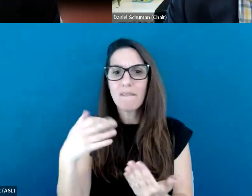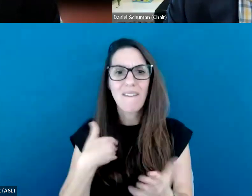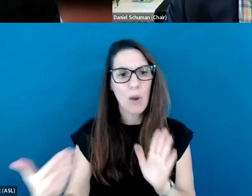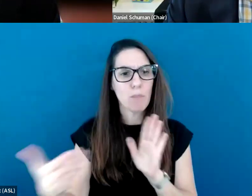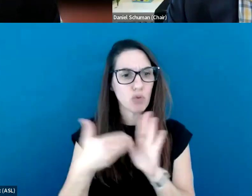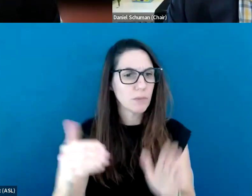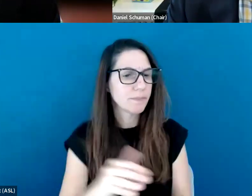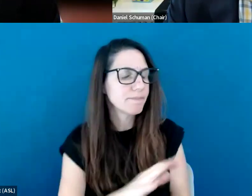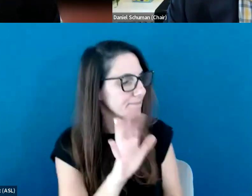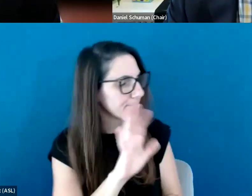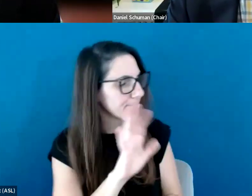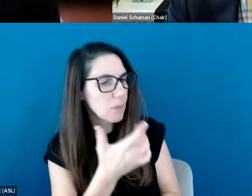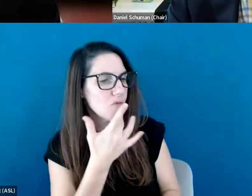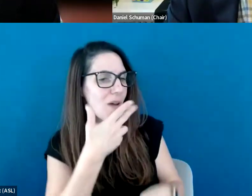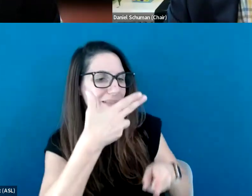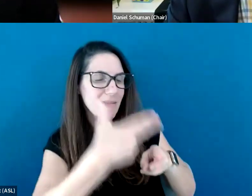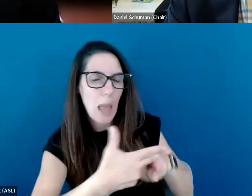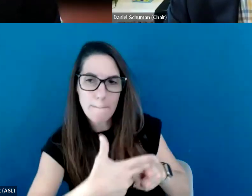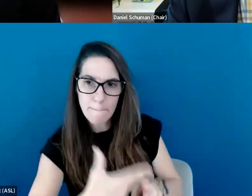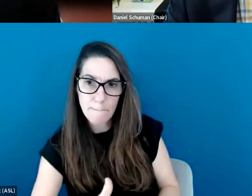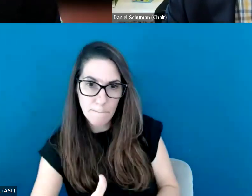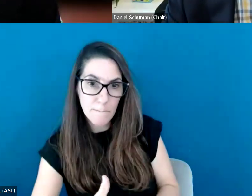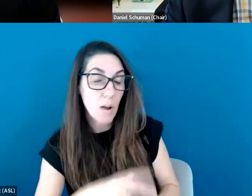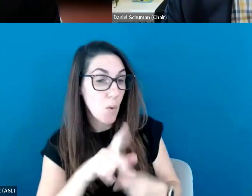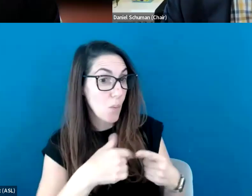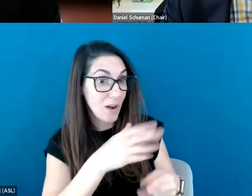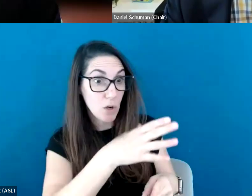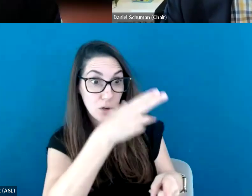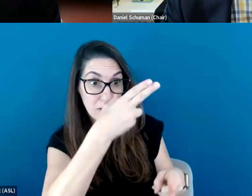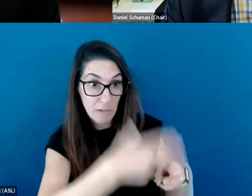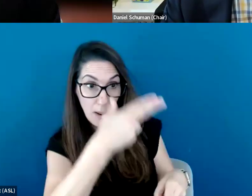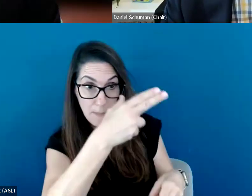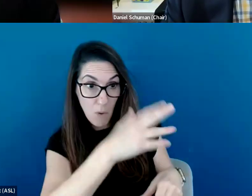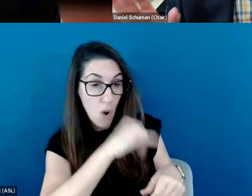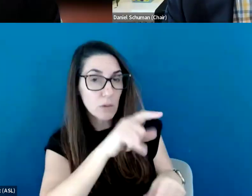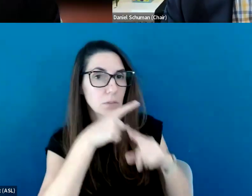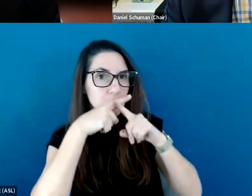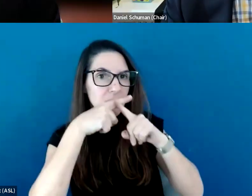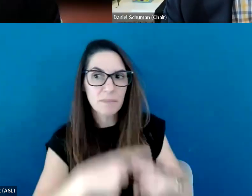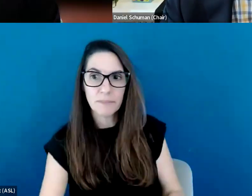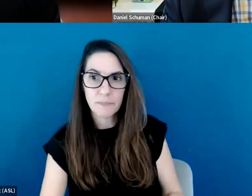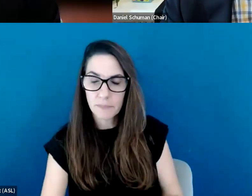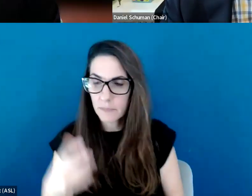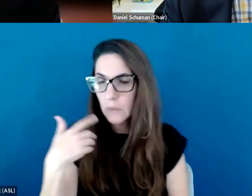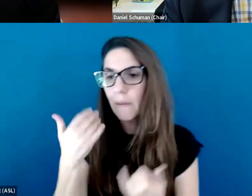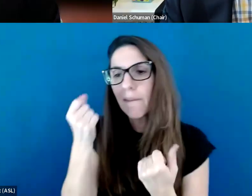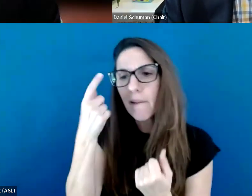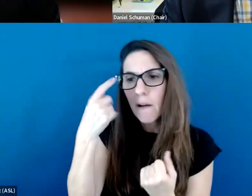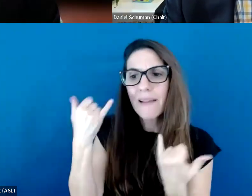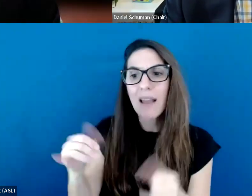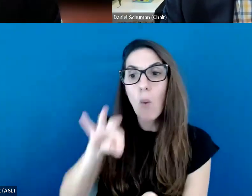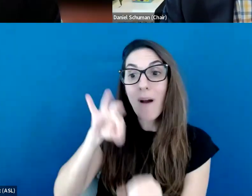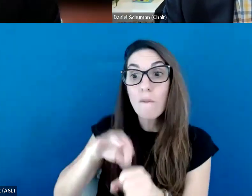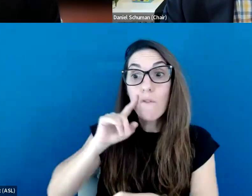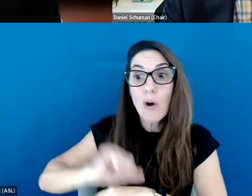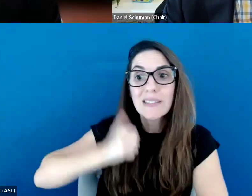gonna do it by name, and when I call your name, just come off mute And let me just be clear, what we're voting on now is to